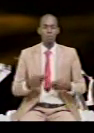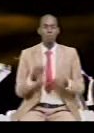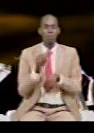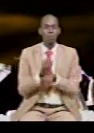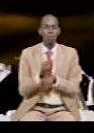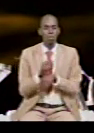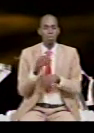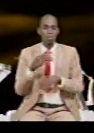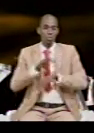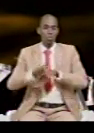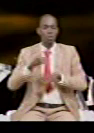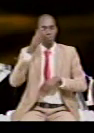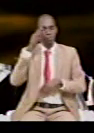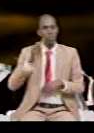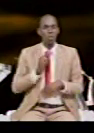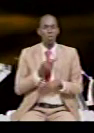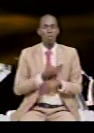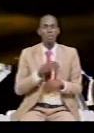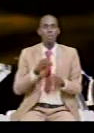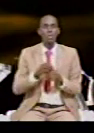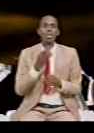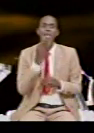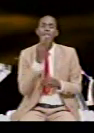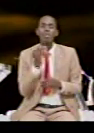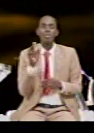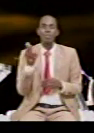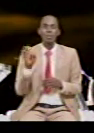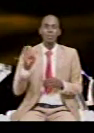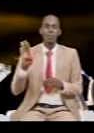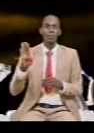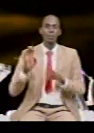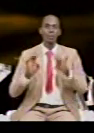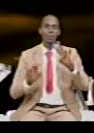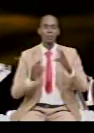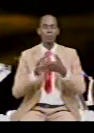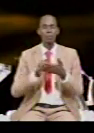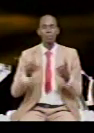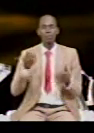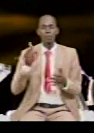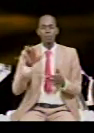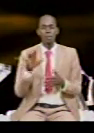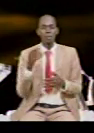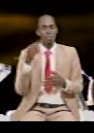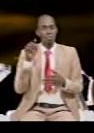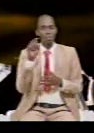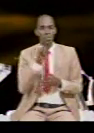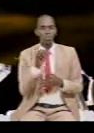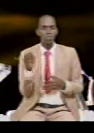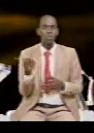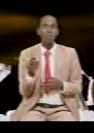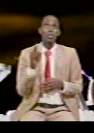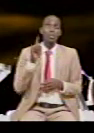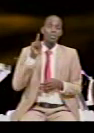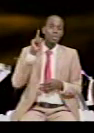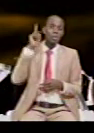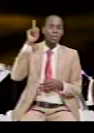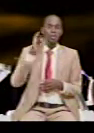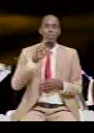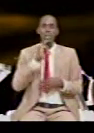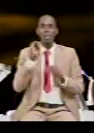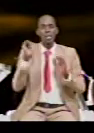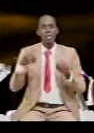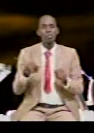7, verse 25. Wherefore, he is able also to save unto